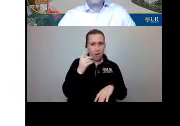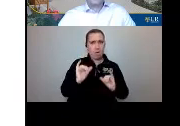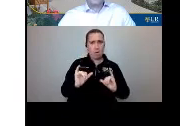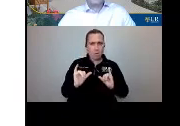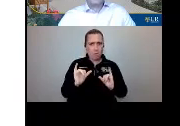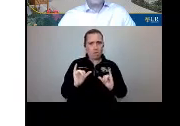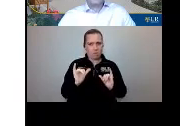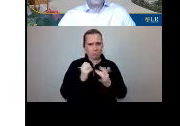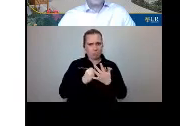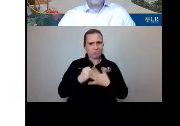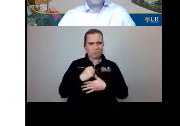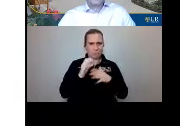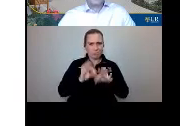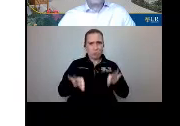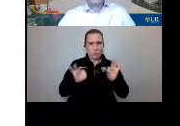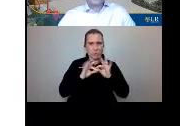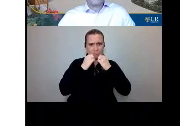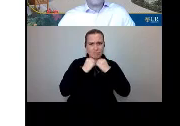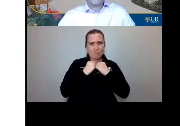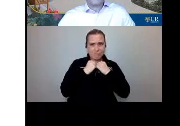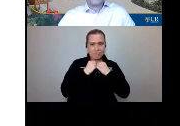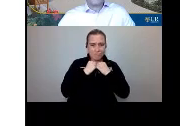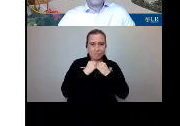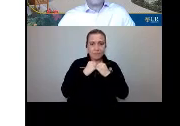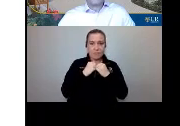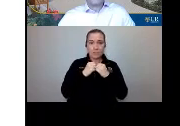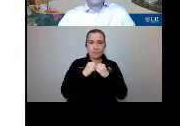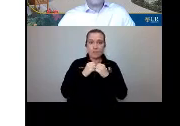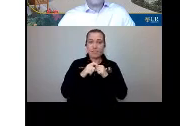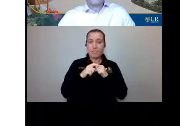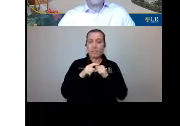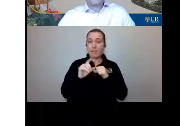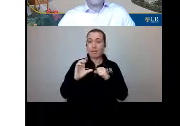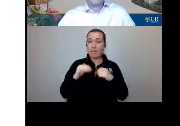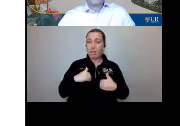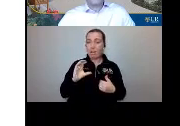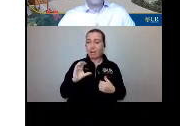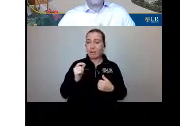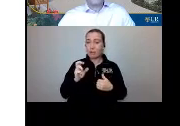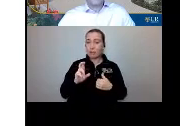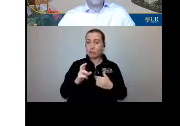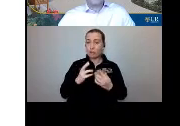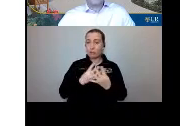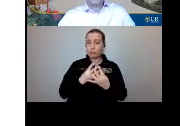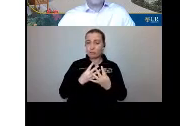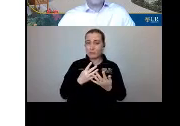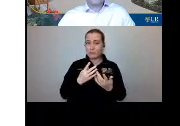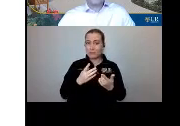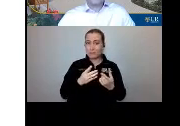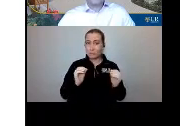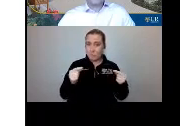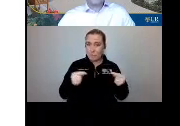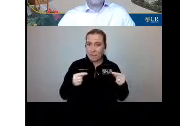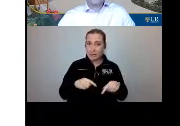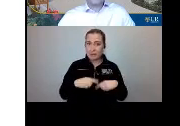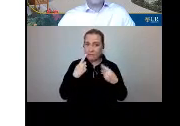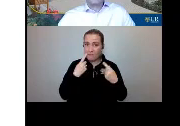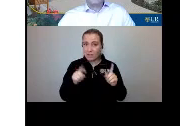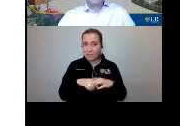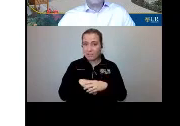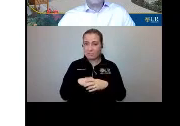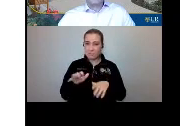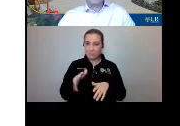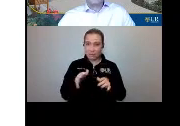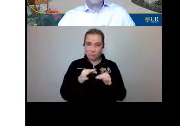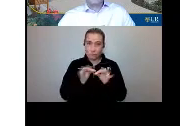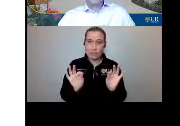is lung cancer screening, a painless, quick, effective, and essentially free study. The